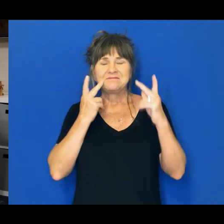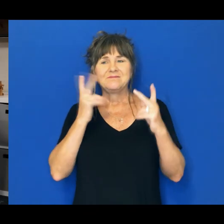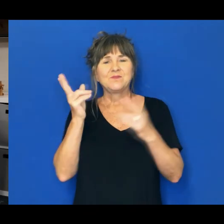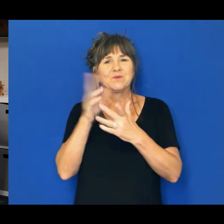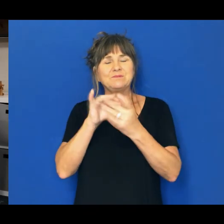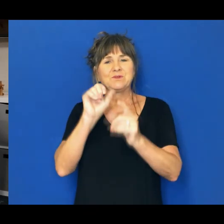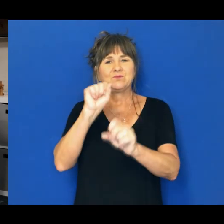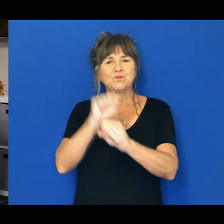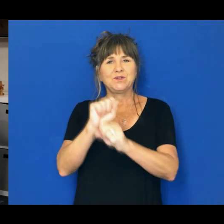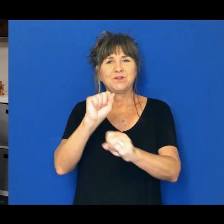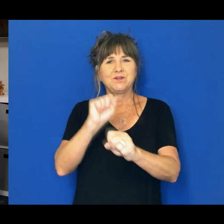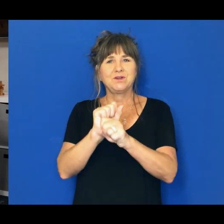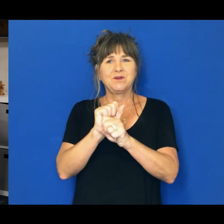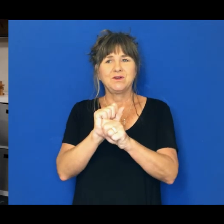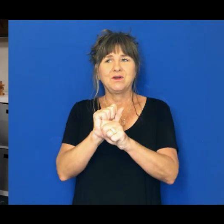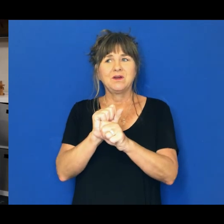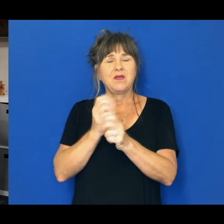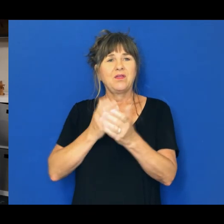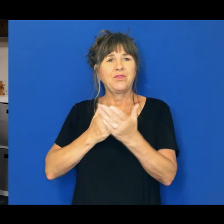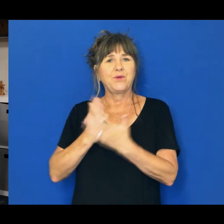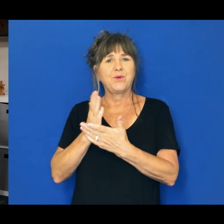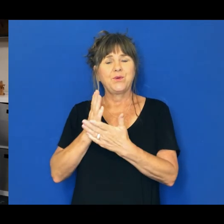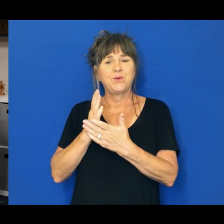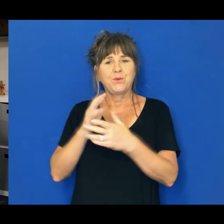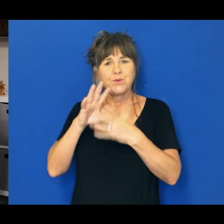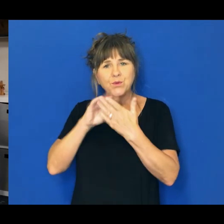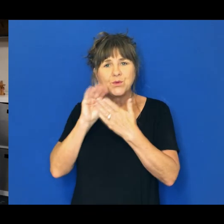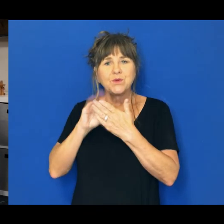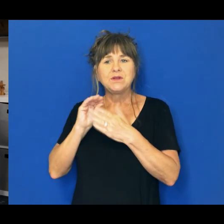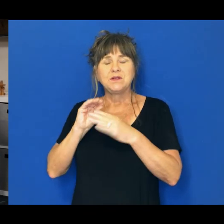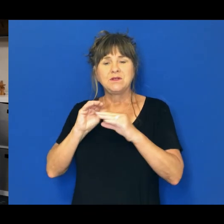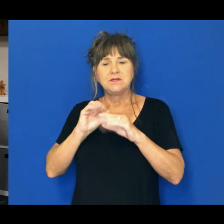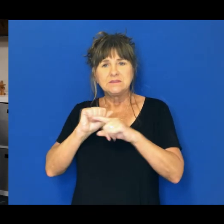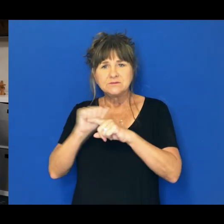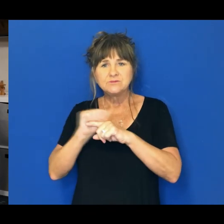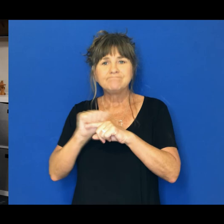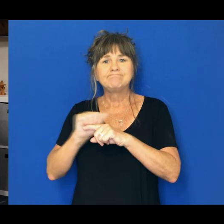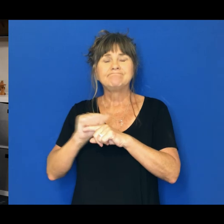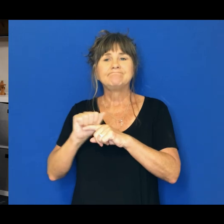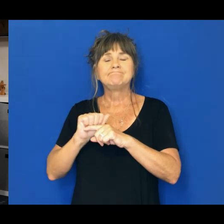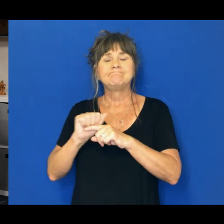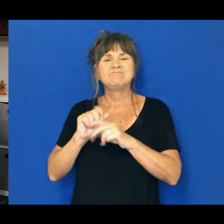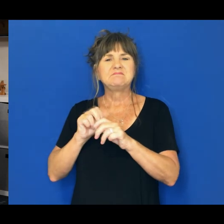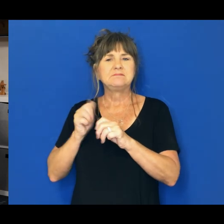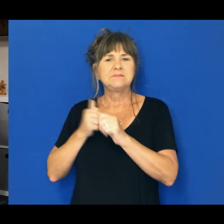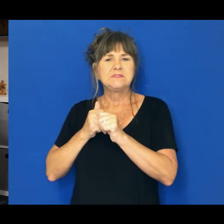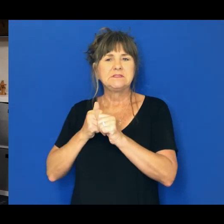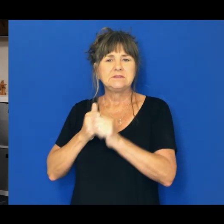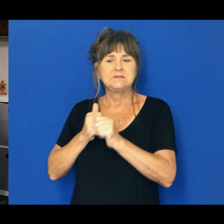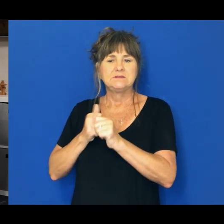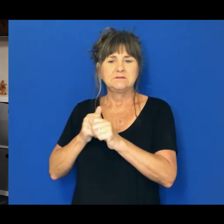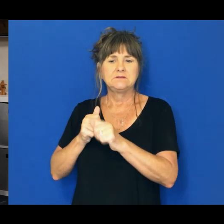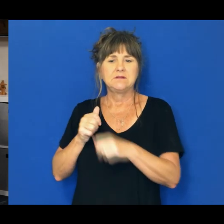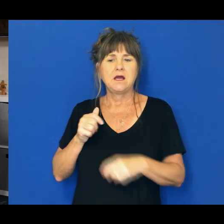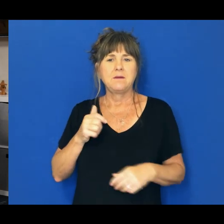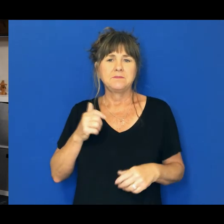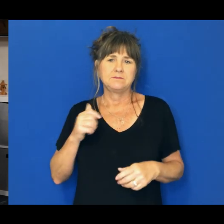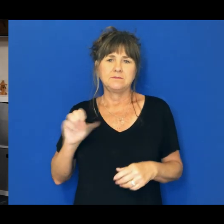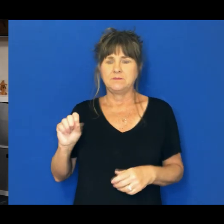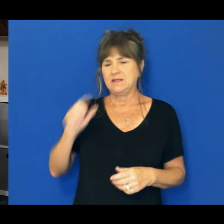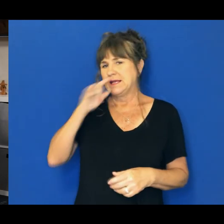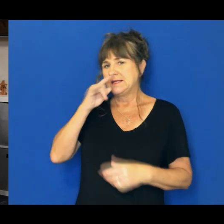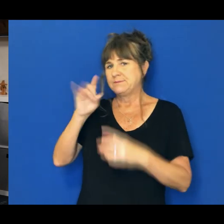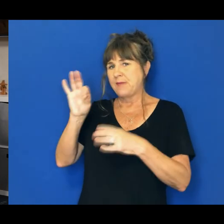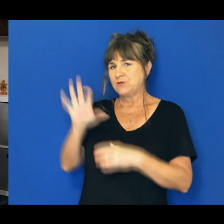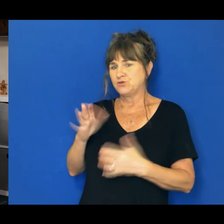work through, you know, discipleship, right? Like seeing him kind of work. I have a Stephanie, she's